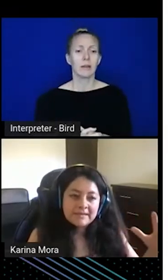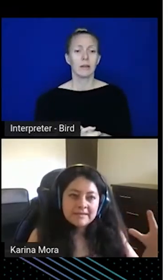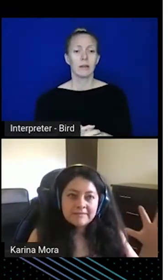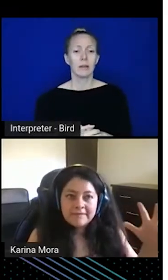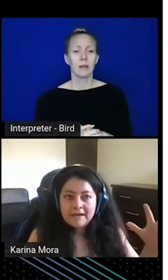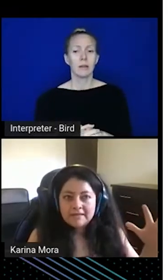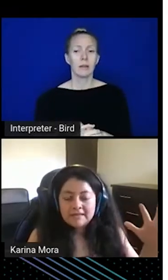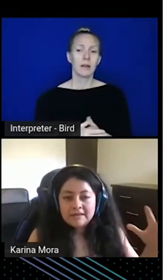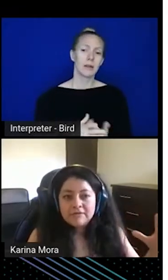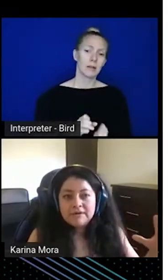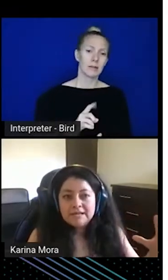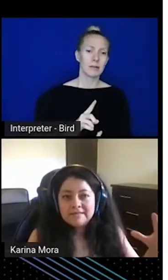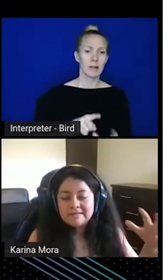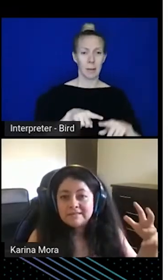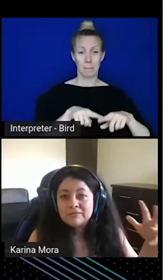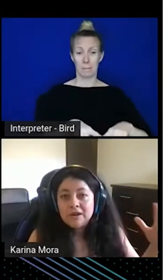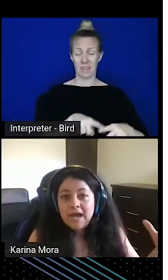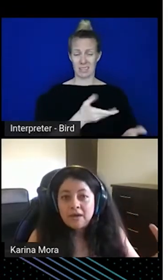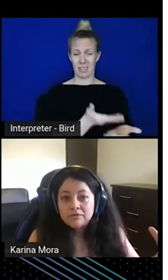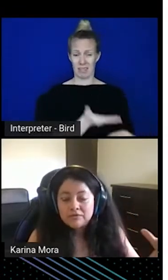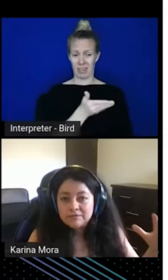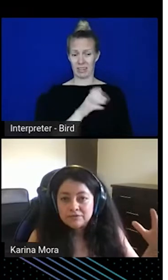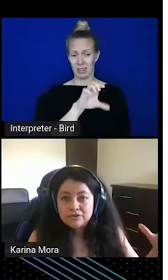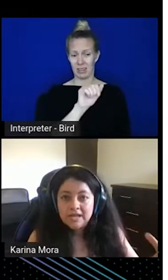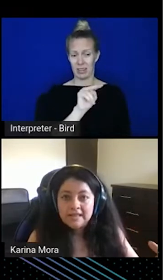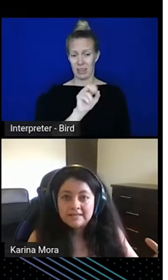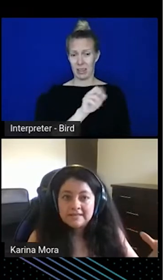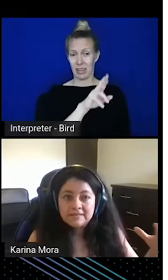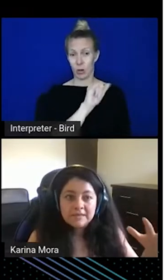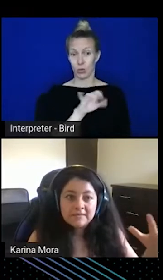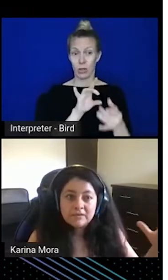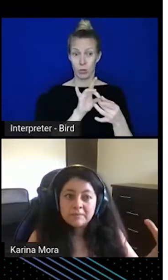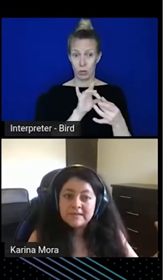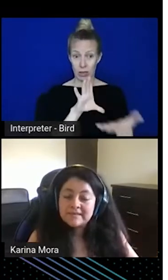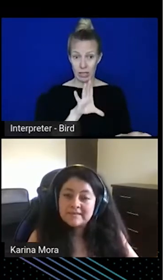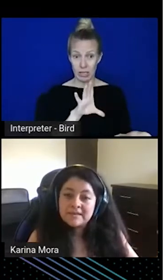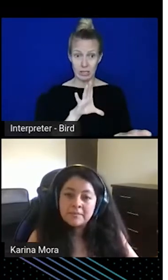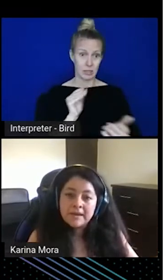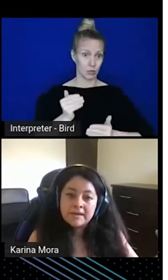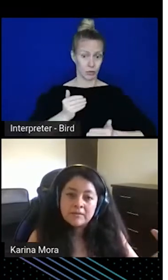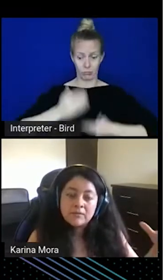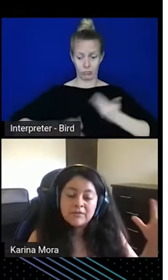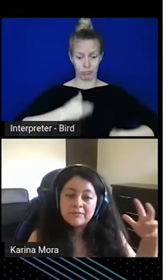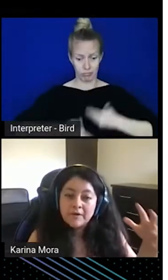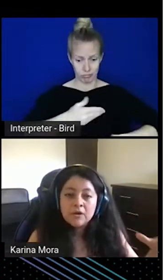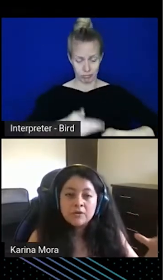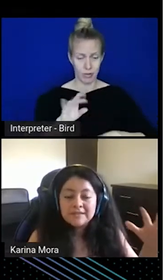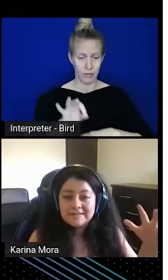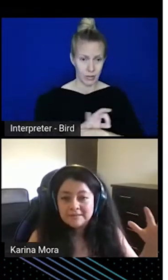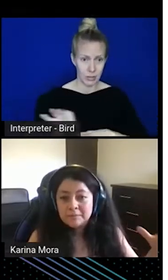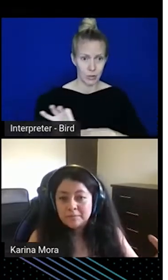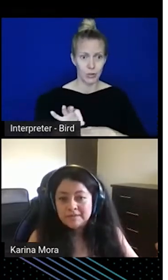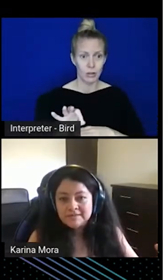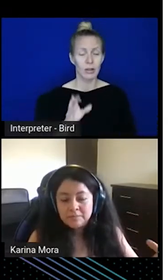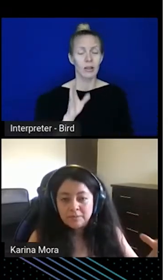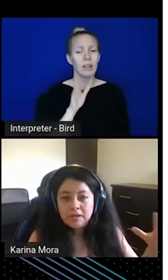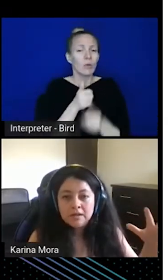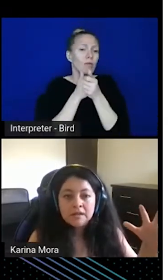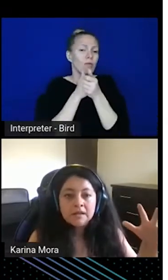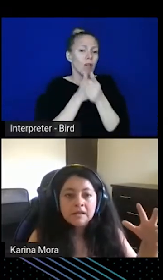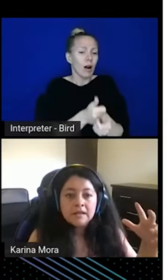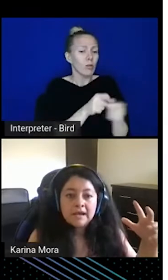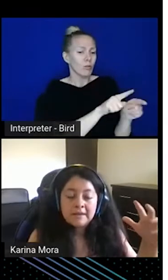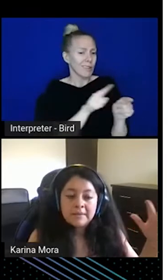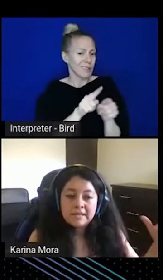And based on the fact that Canary release is this rollout of functionalities based on business impact, we follow this in